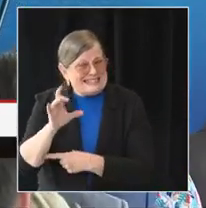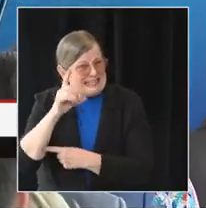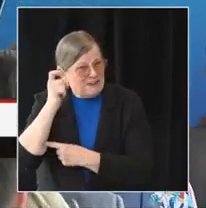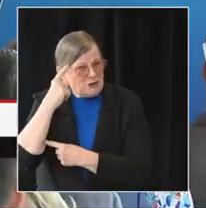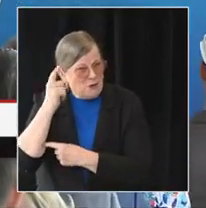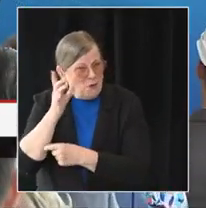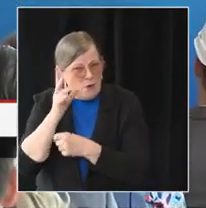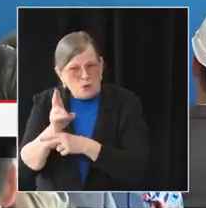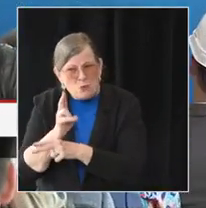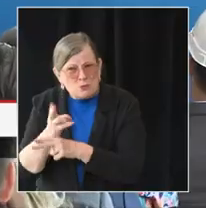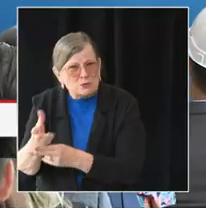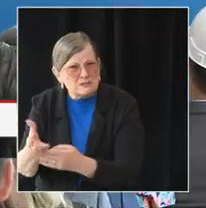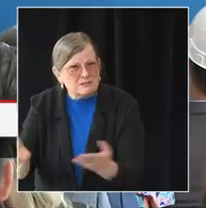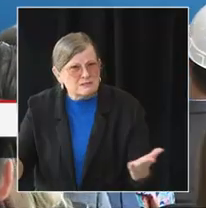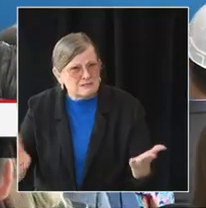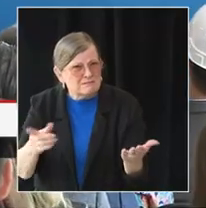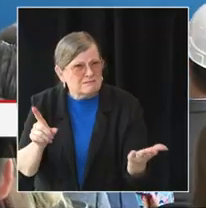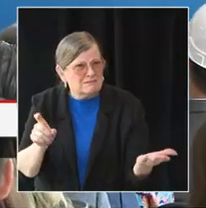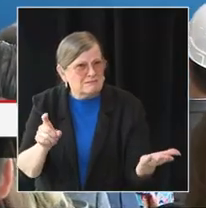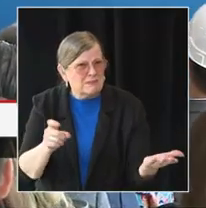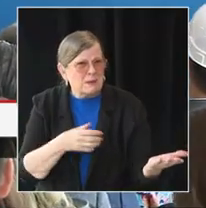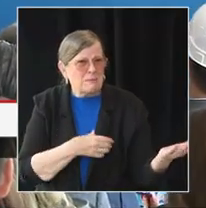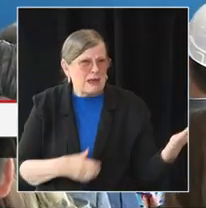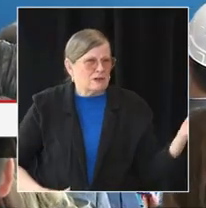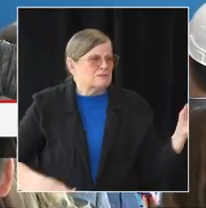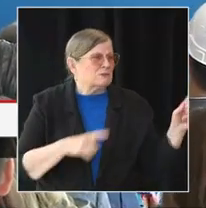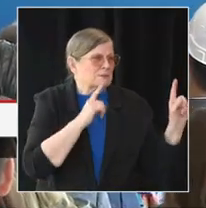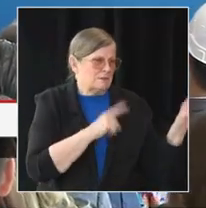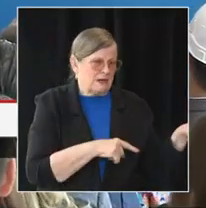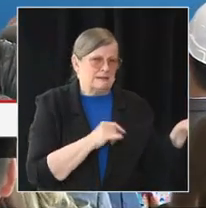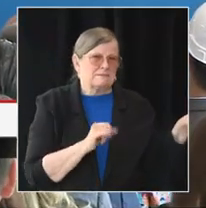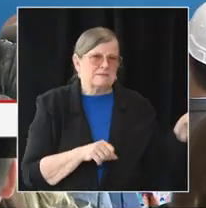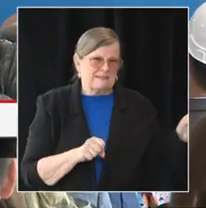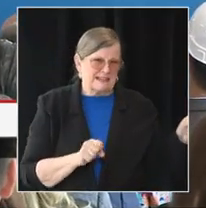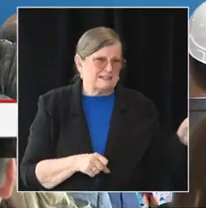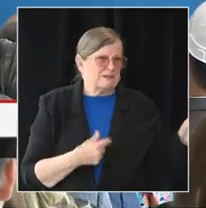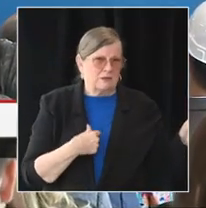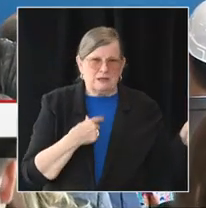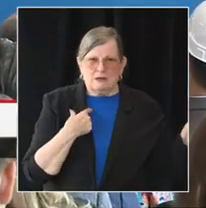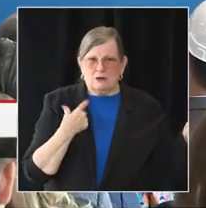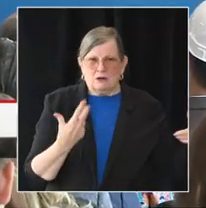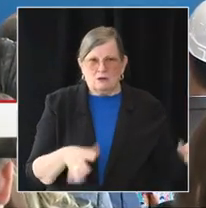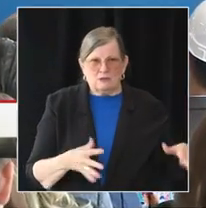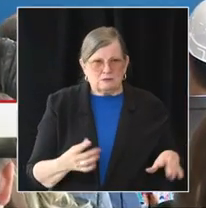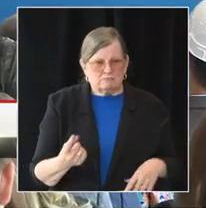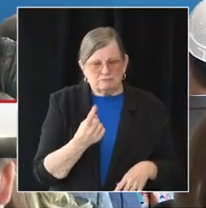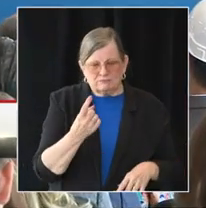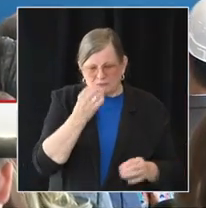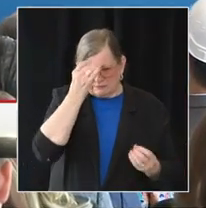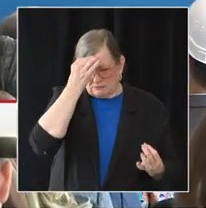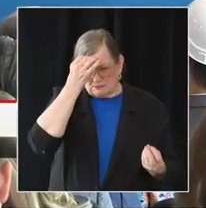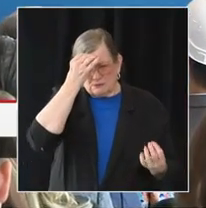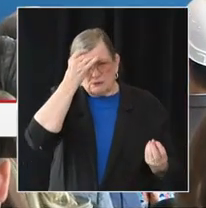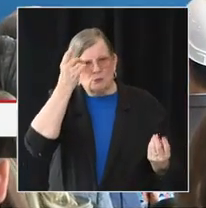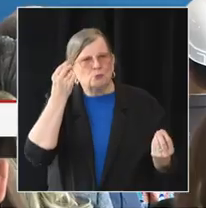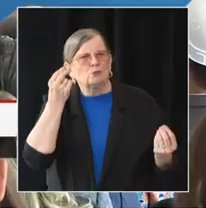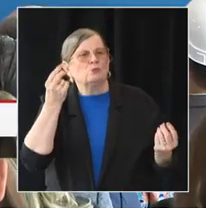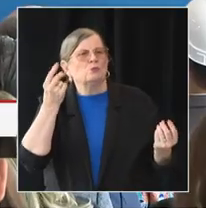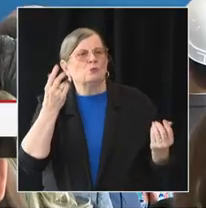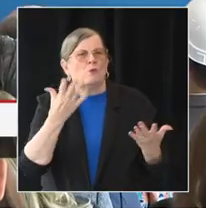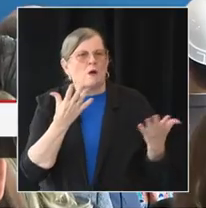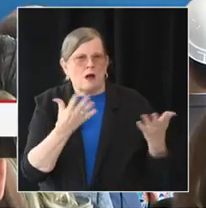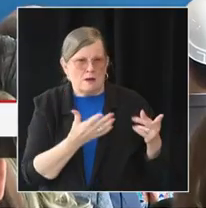those buildings? Yeah, this is something that we think about all the time, in fact. Now, put me in